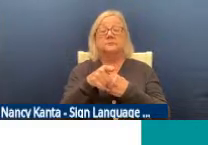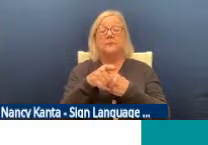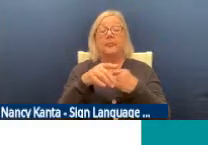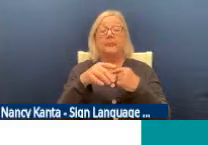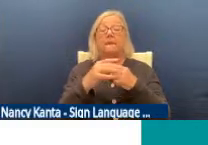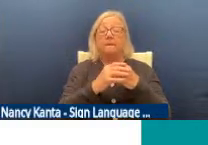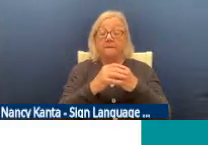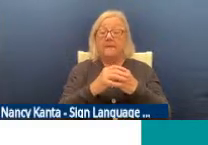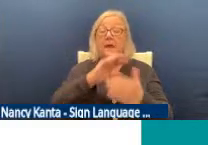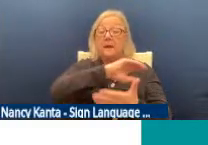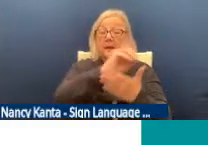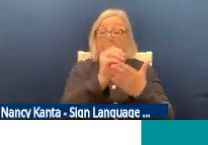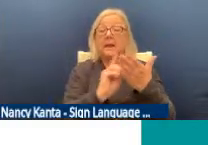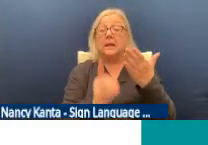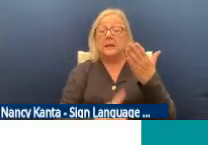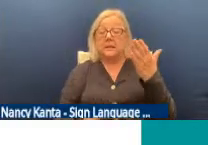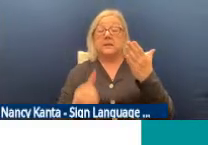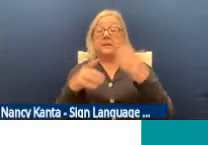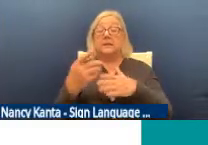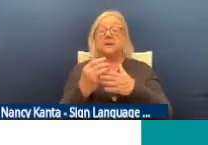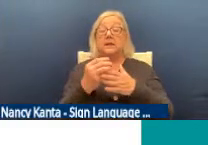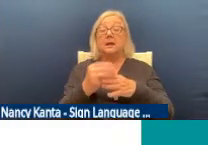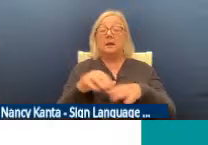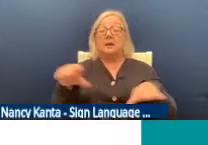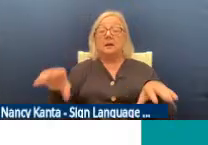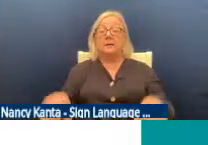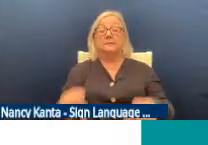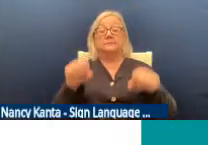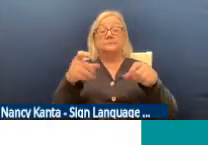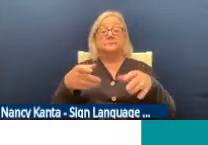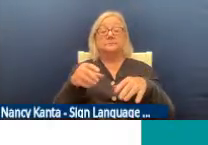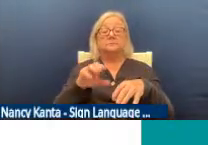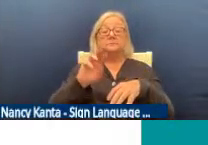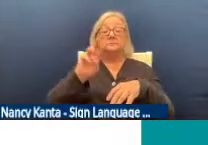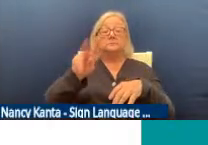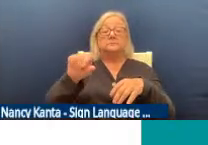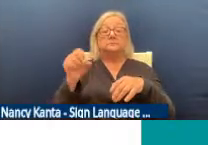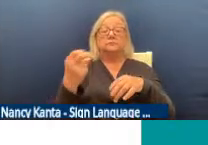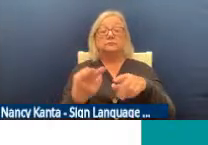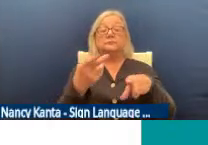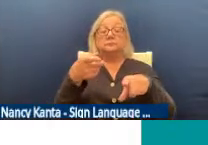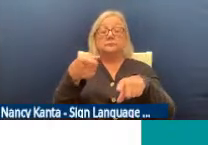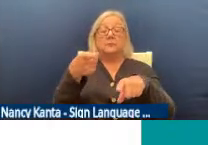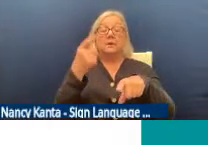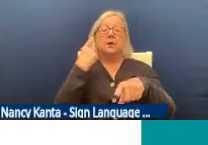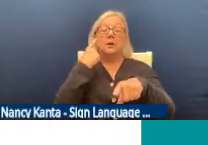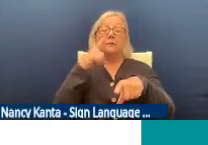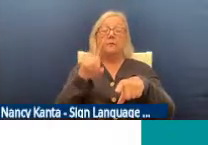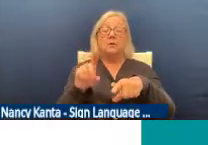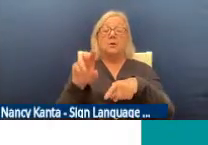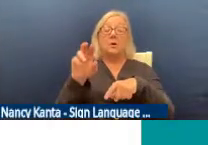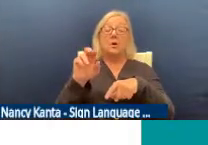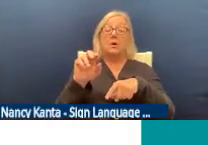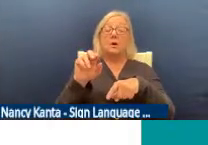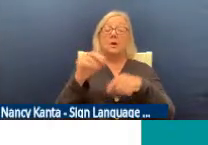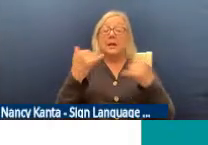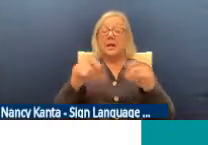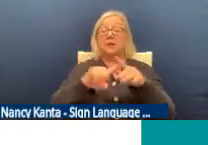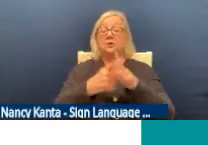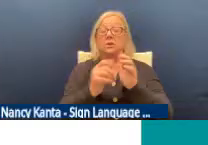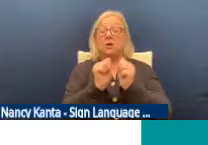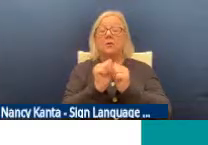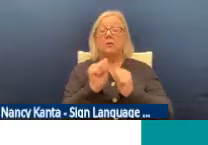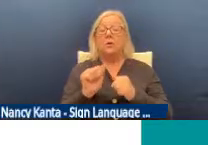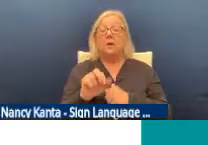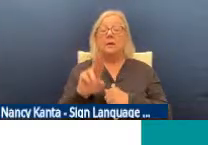administration under the IBR program. We would anticipate the earliest right now for an RFQ, which